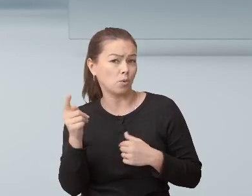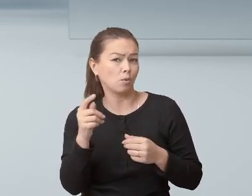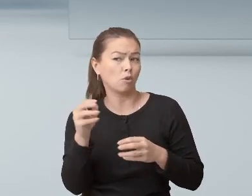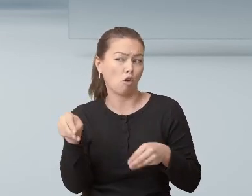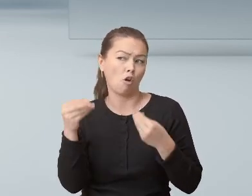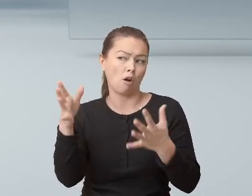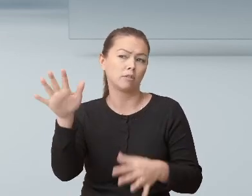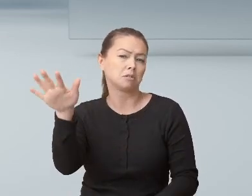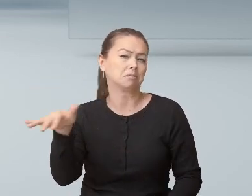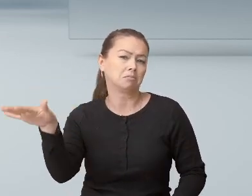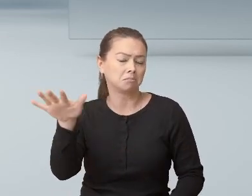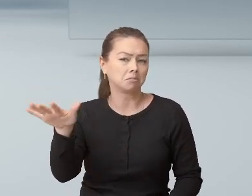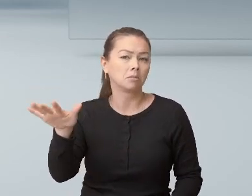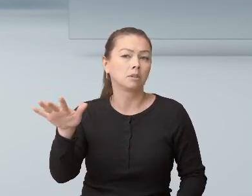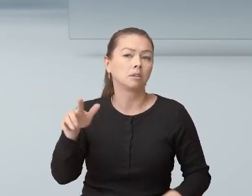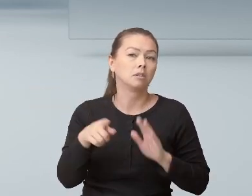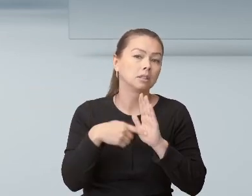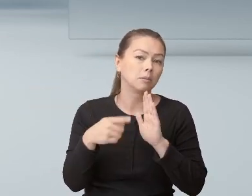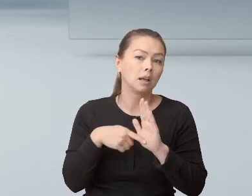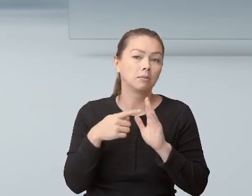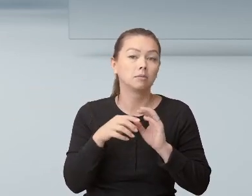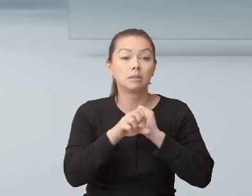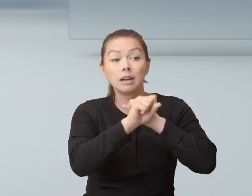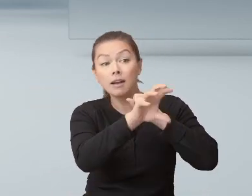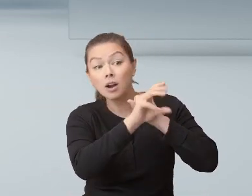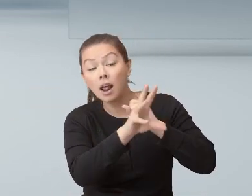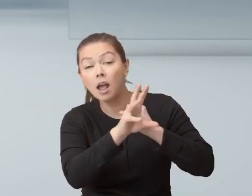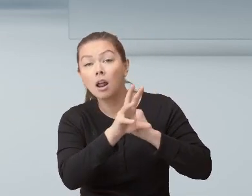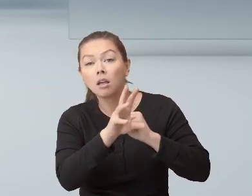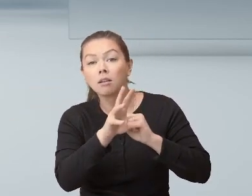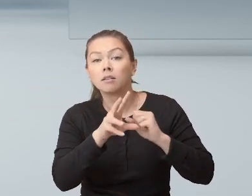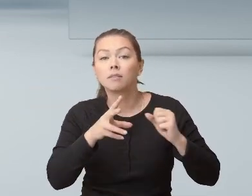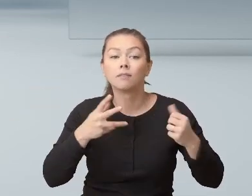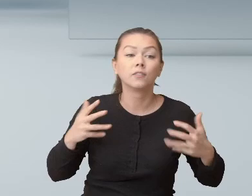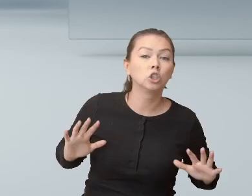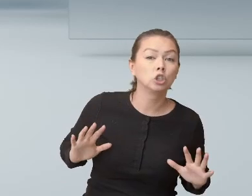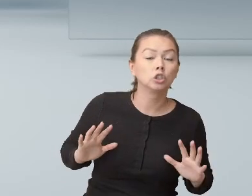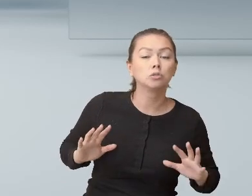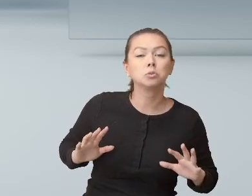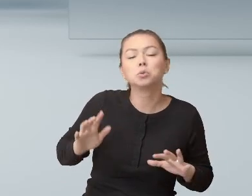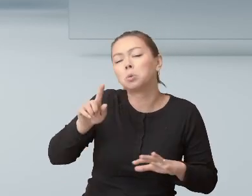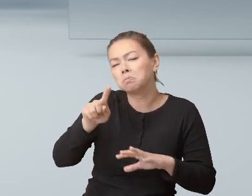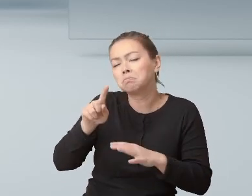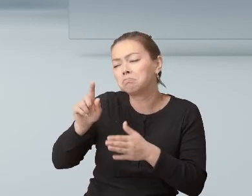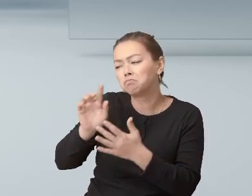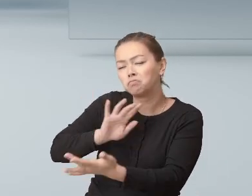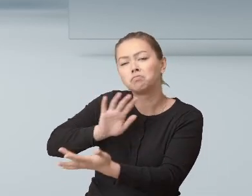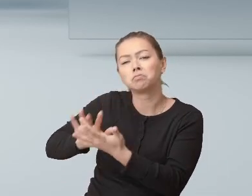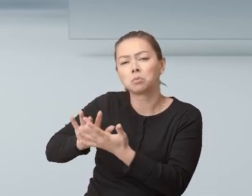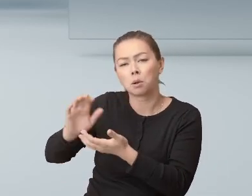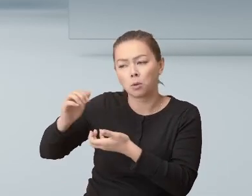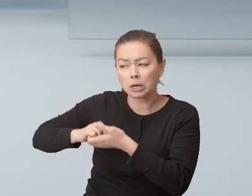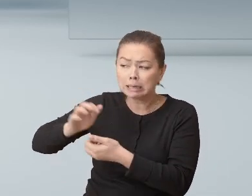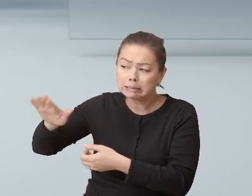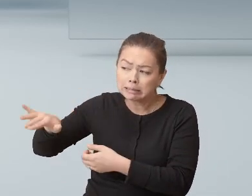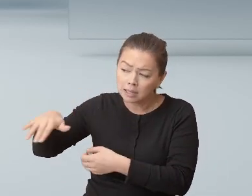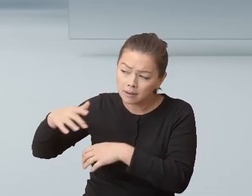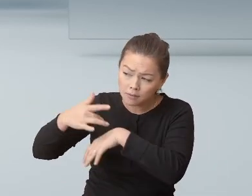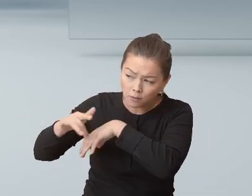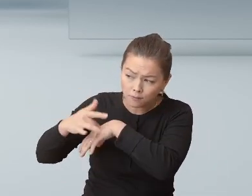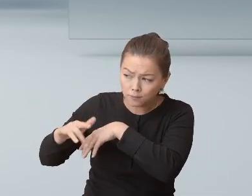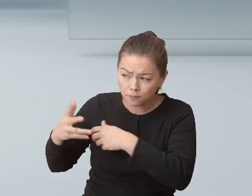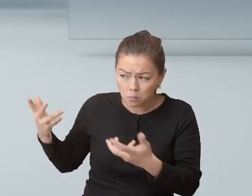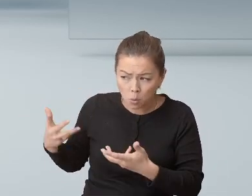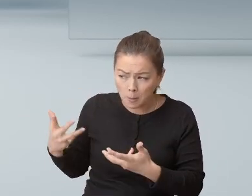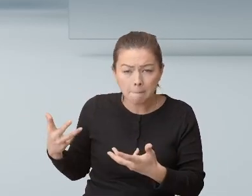offers, they come and go. So you want to make sure and check with your partner on what current offers are available. But there's an offer out there,